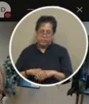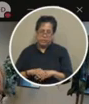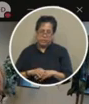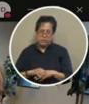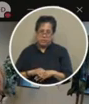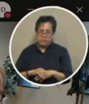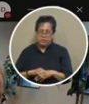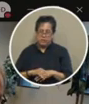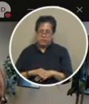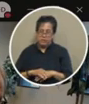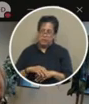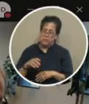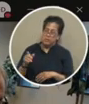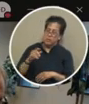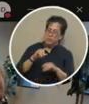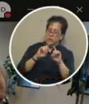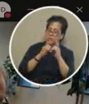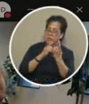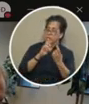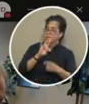All right, Representative Rivera?